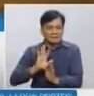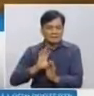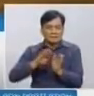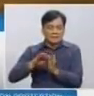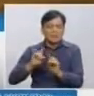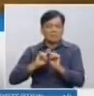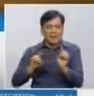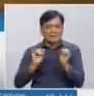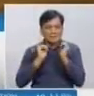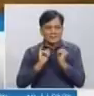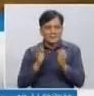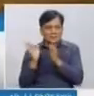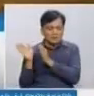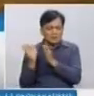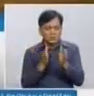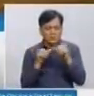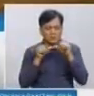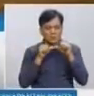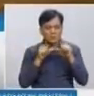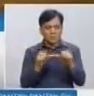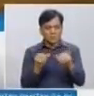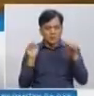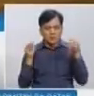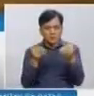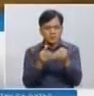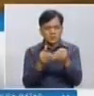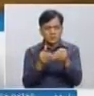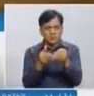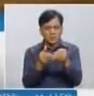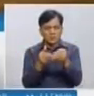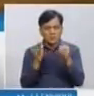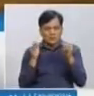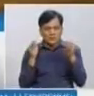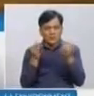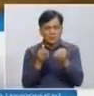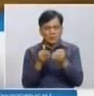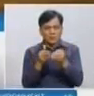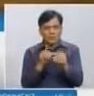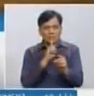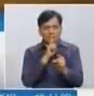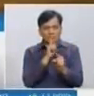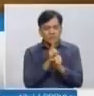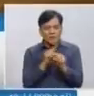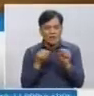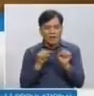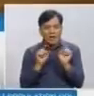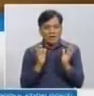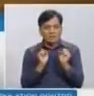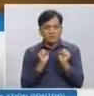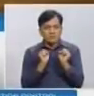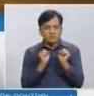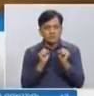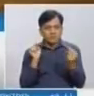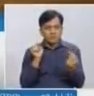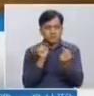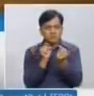Instead, it will be as relentless and chilling, if you will, as on the